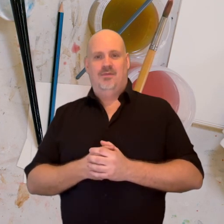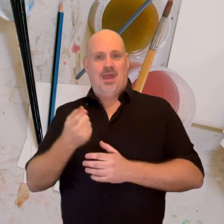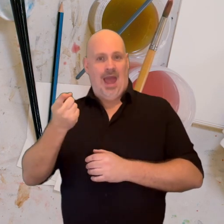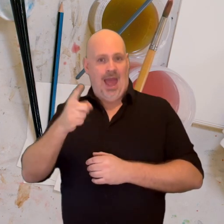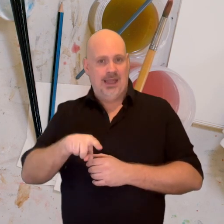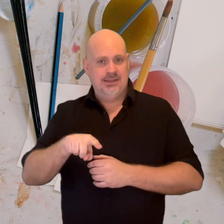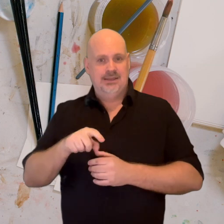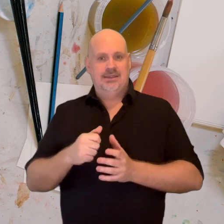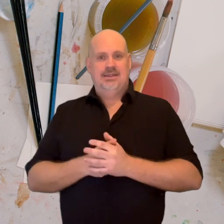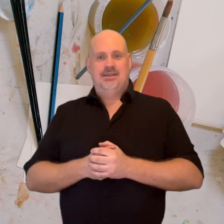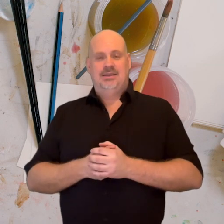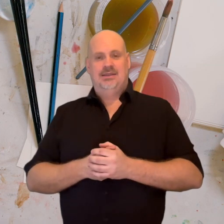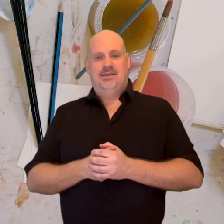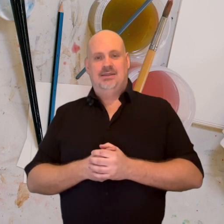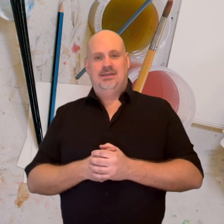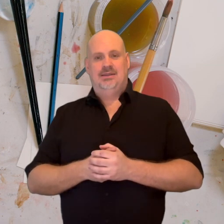and